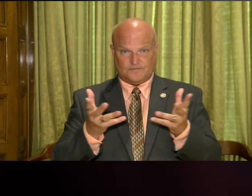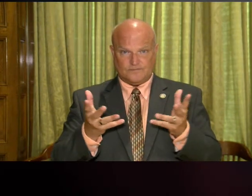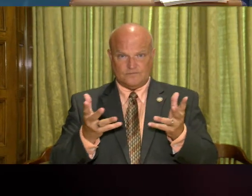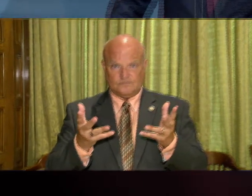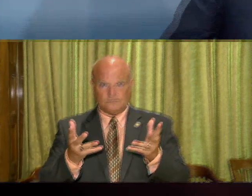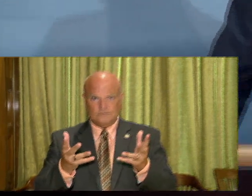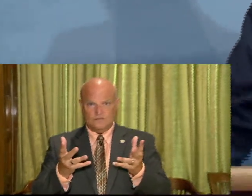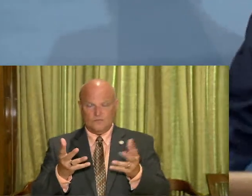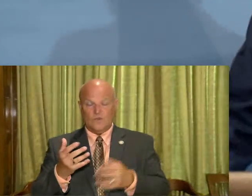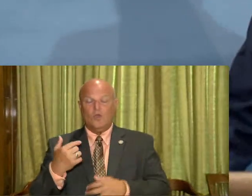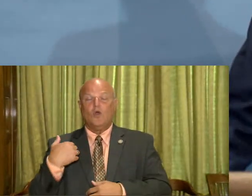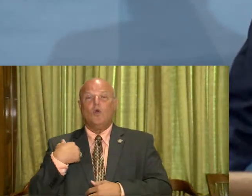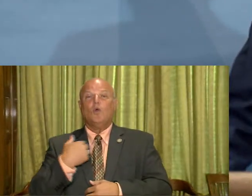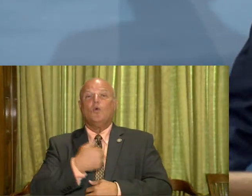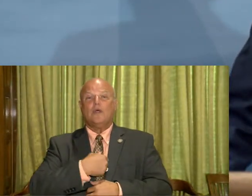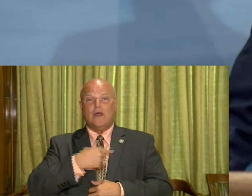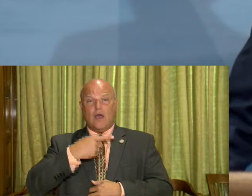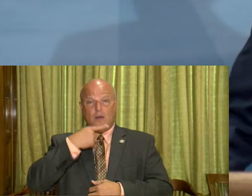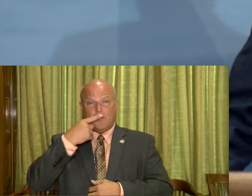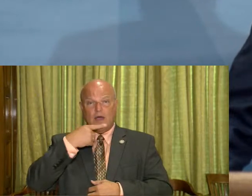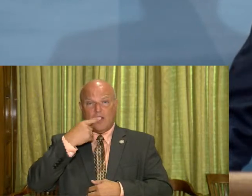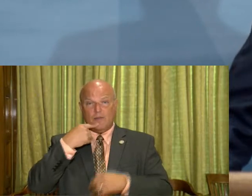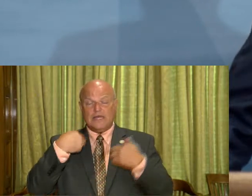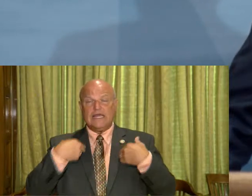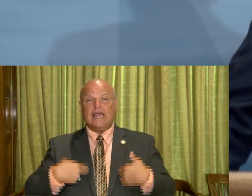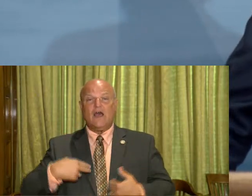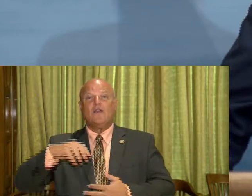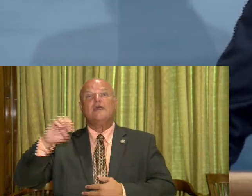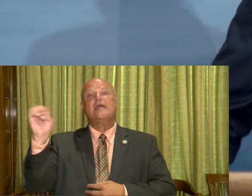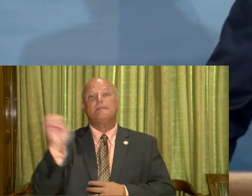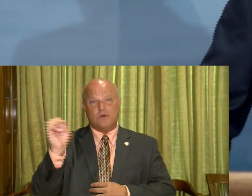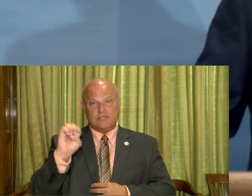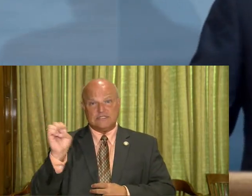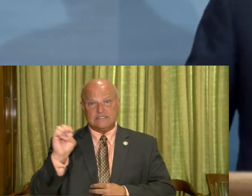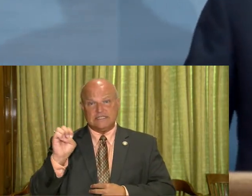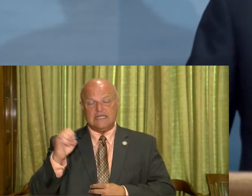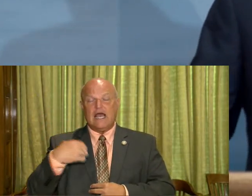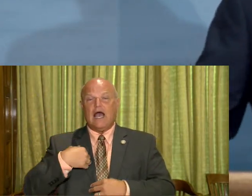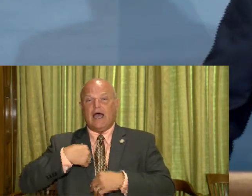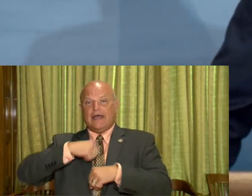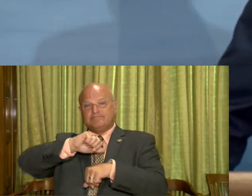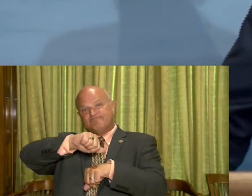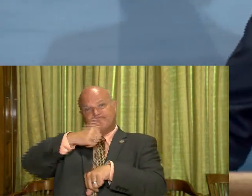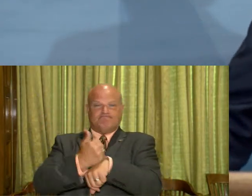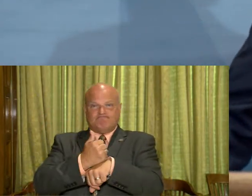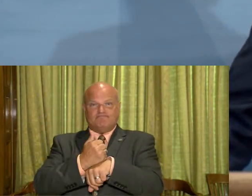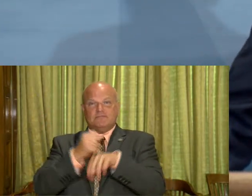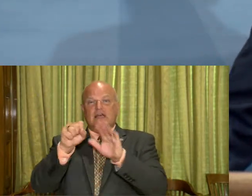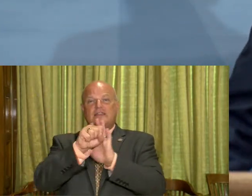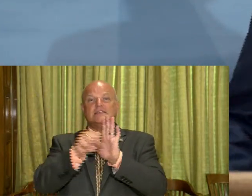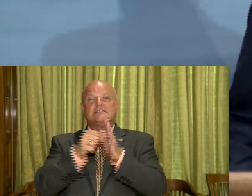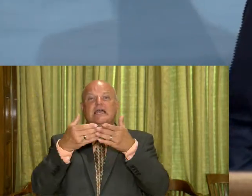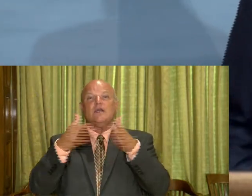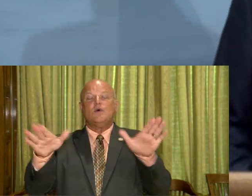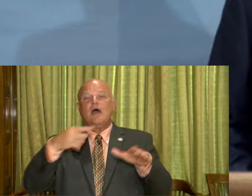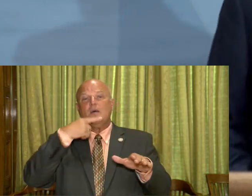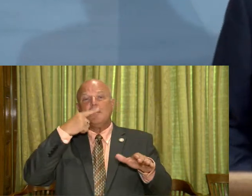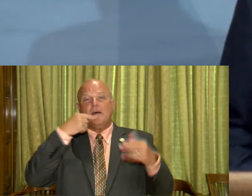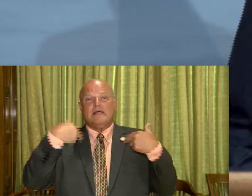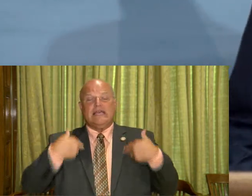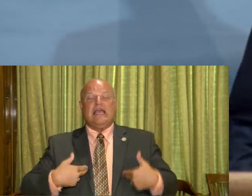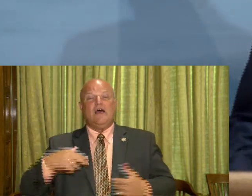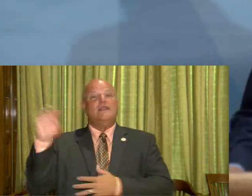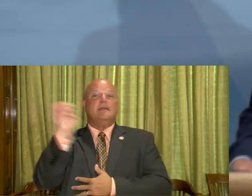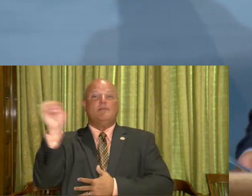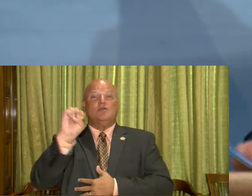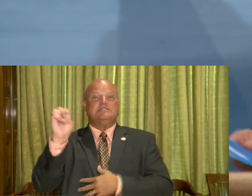we are in a public health emergency. And for that reason, I am reinstating the statewide public health